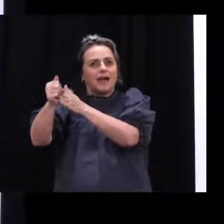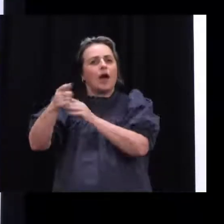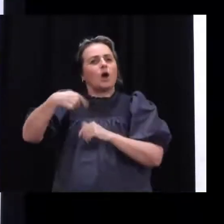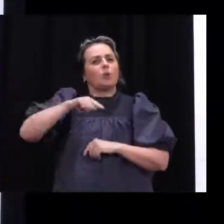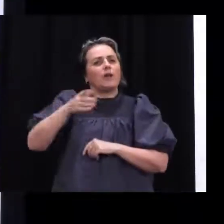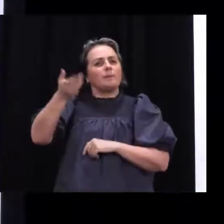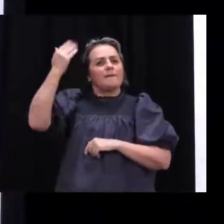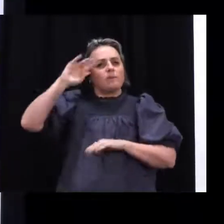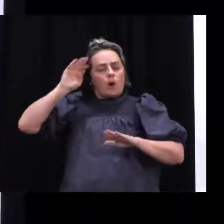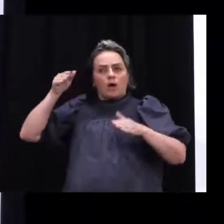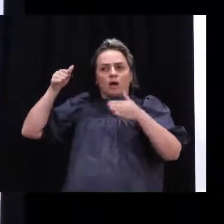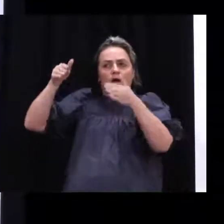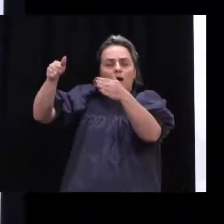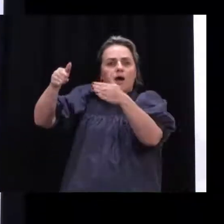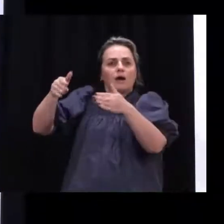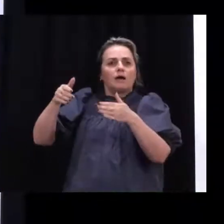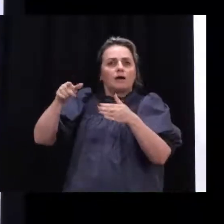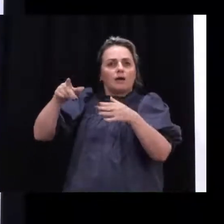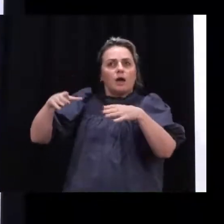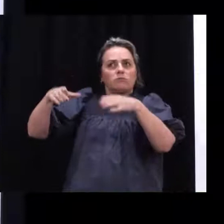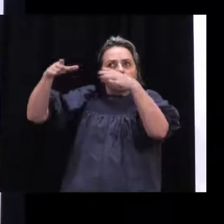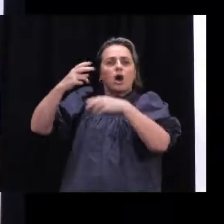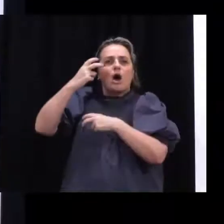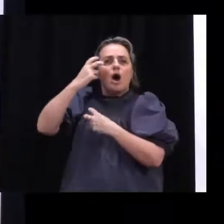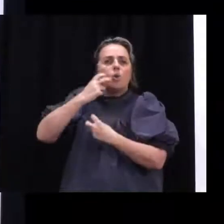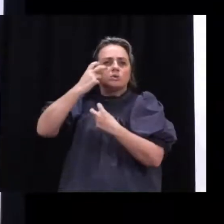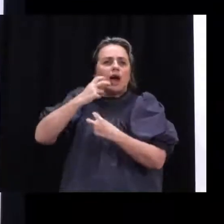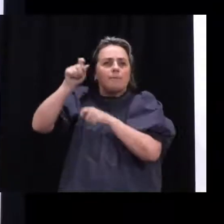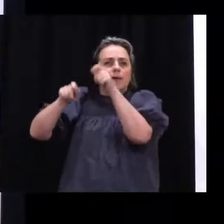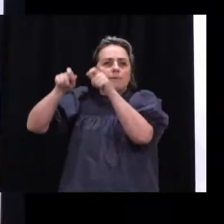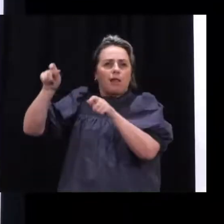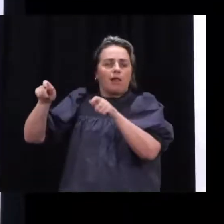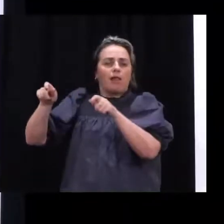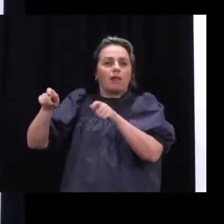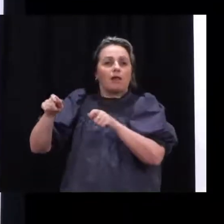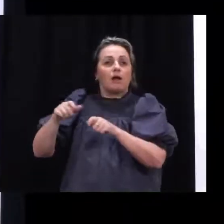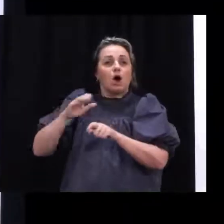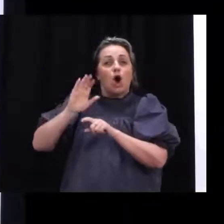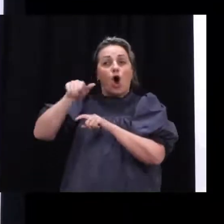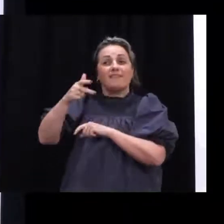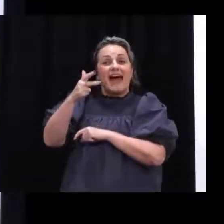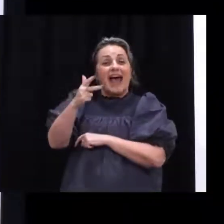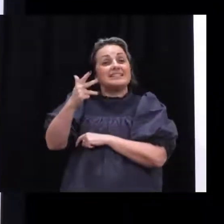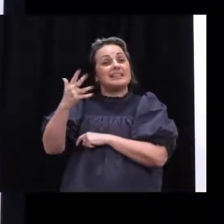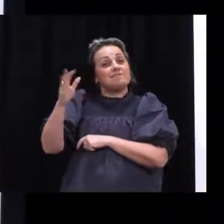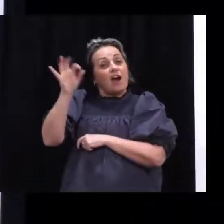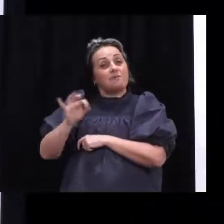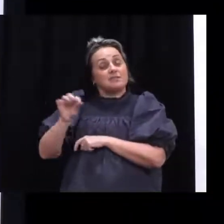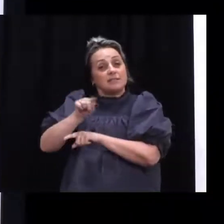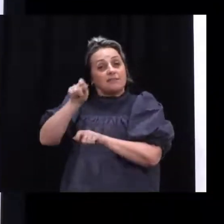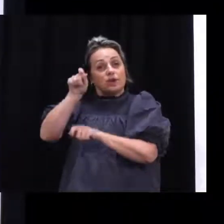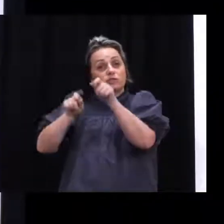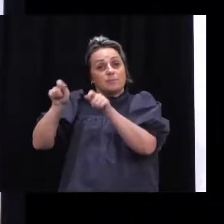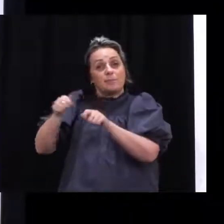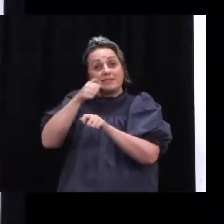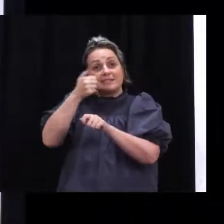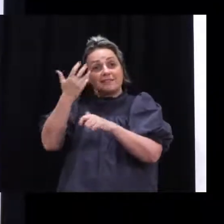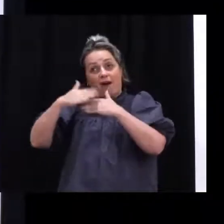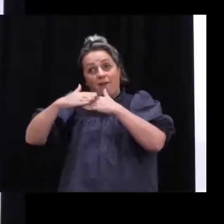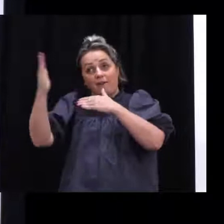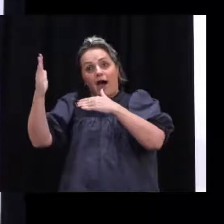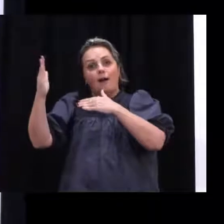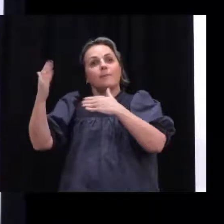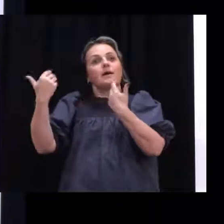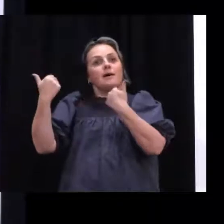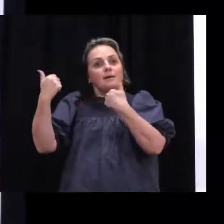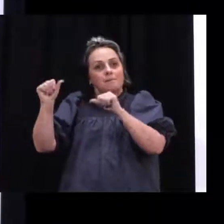New Zealanders first in our general population rollout. More than 85% of people aged 65 plus have now been